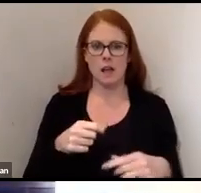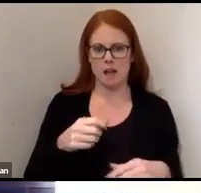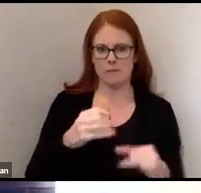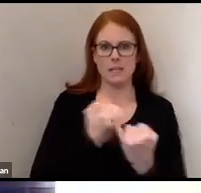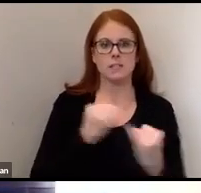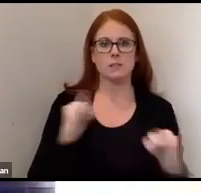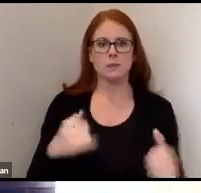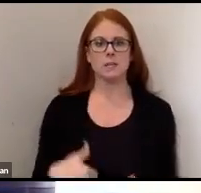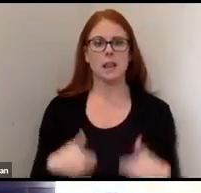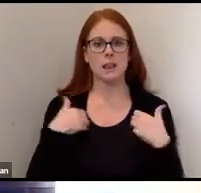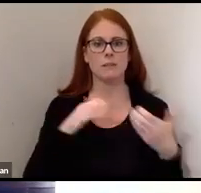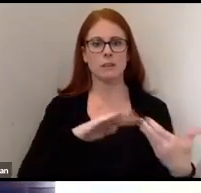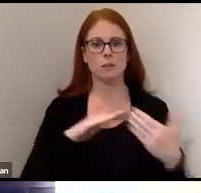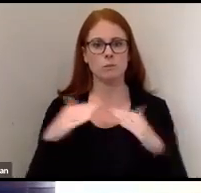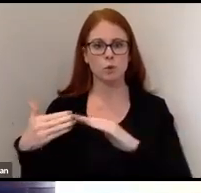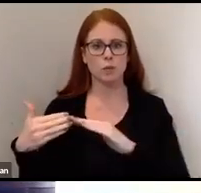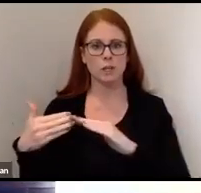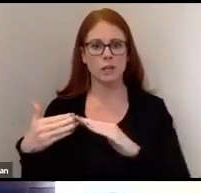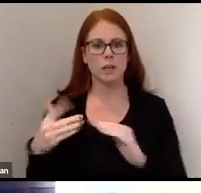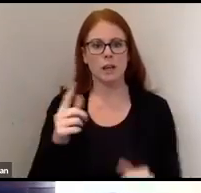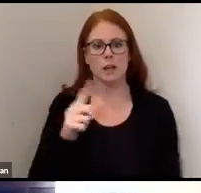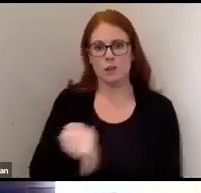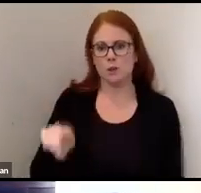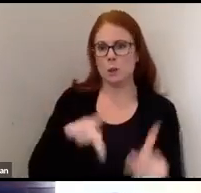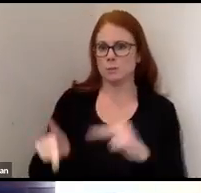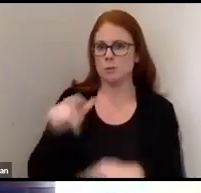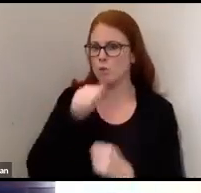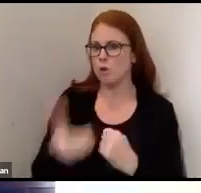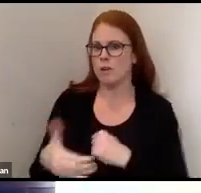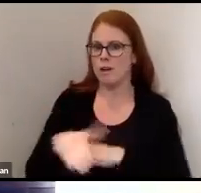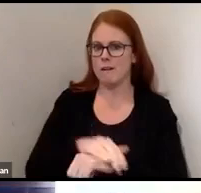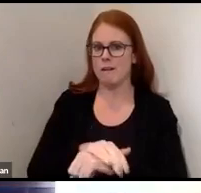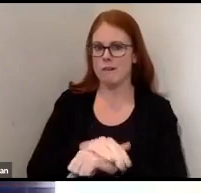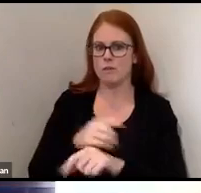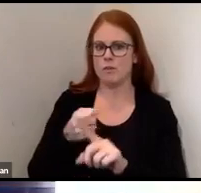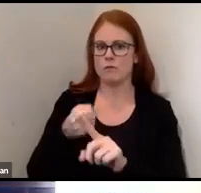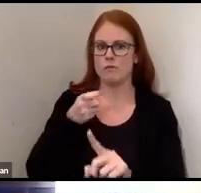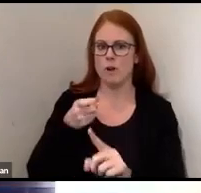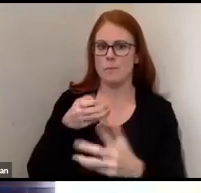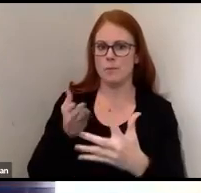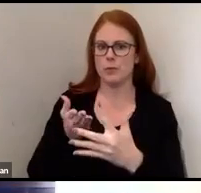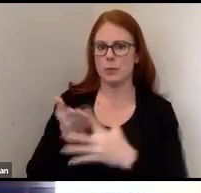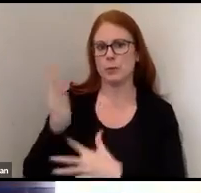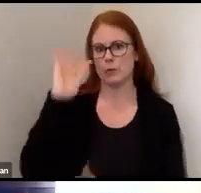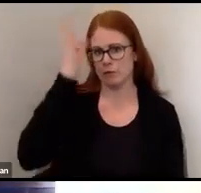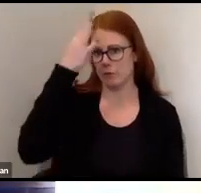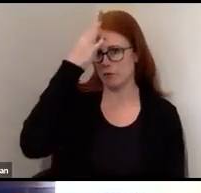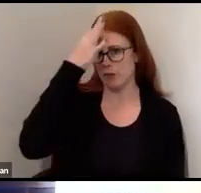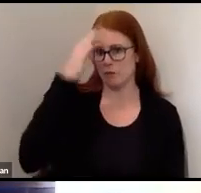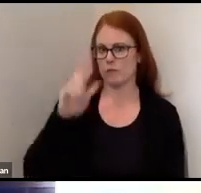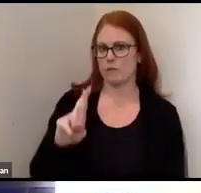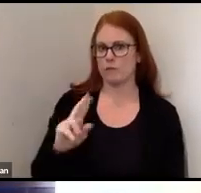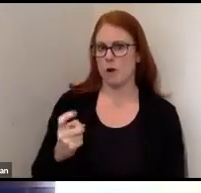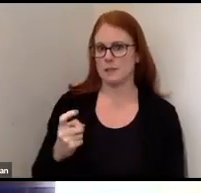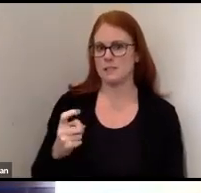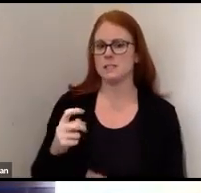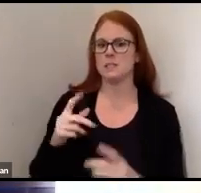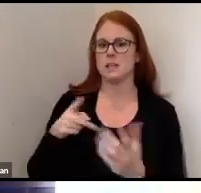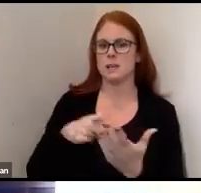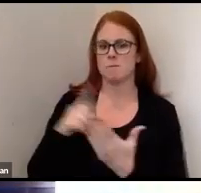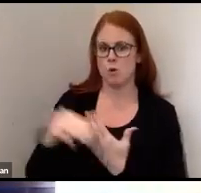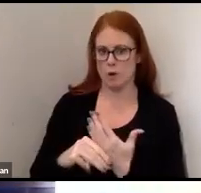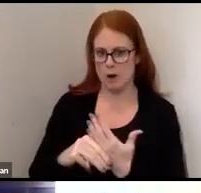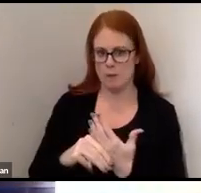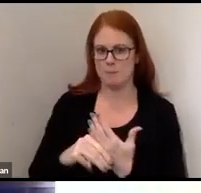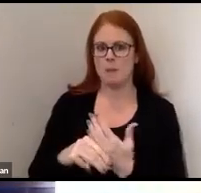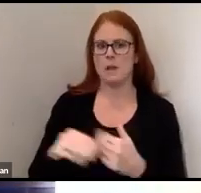community, those that are not covered by through the Federal Pharmacy Partnership Program that